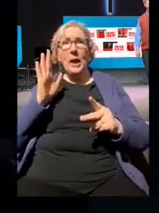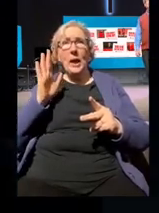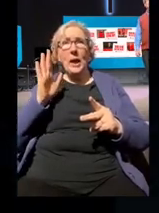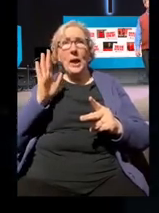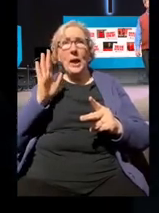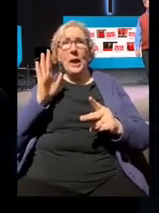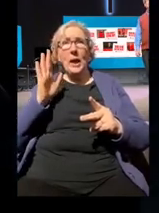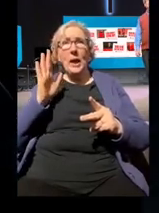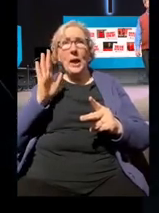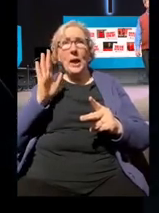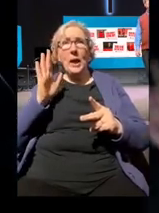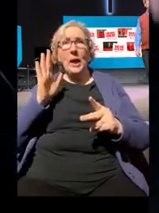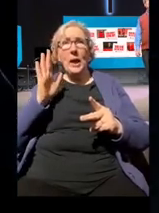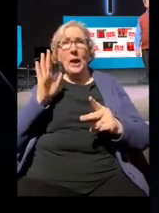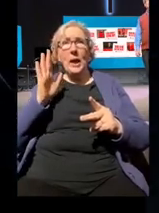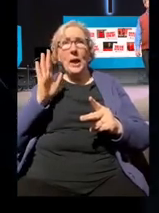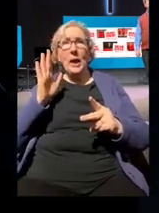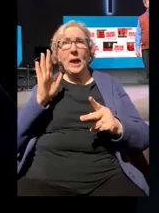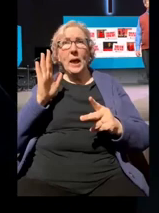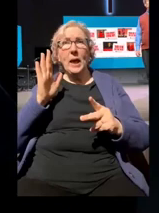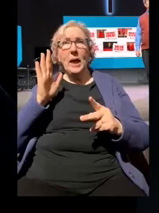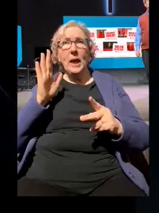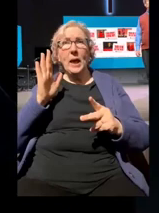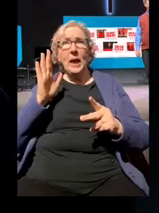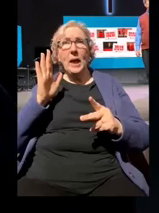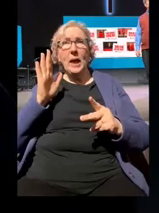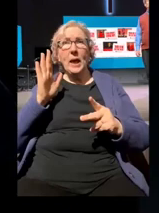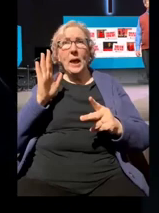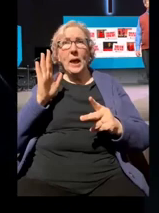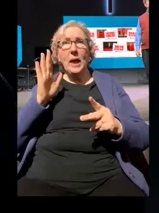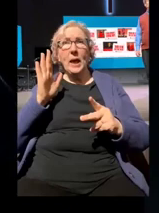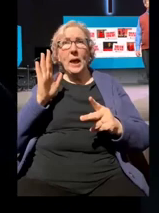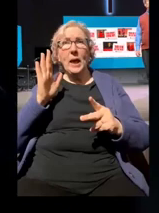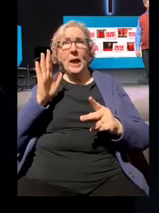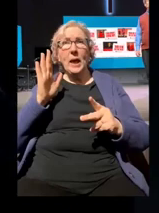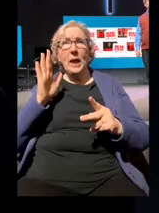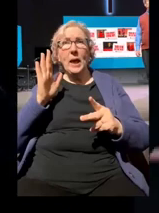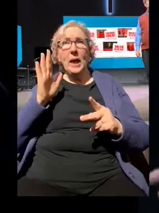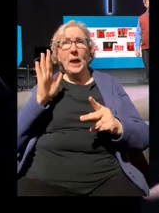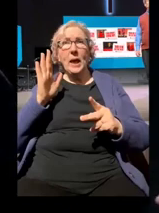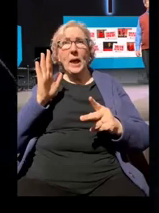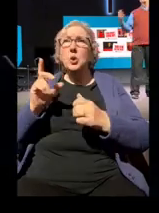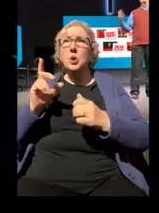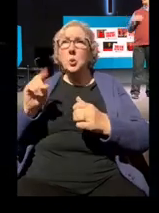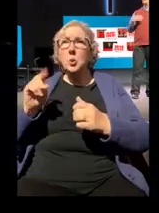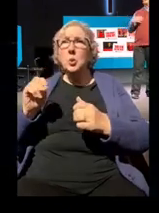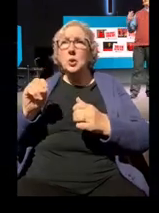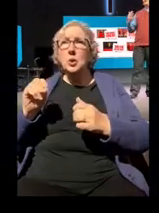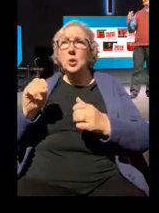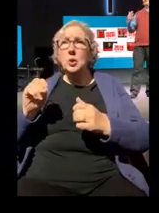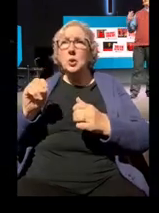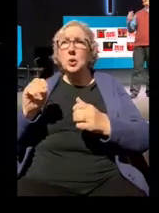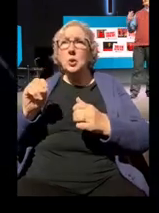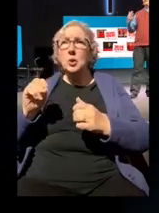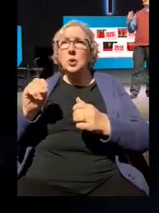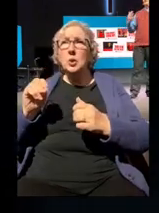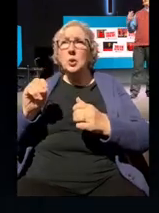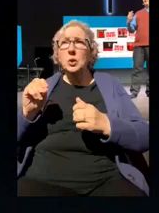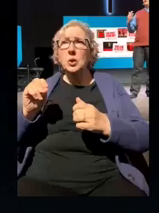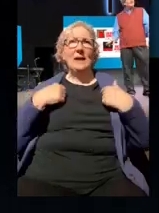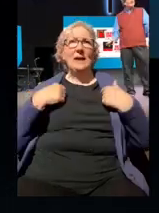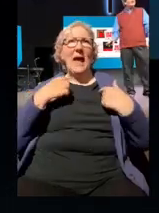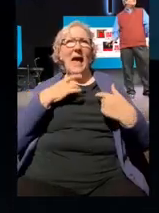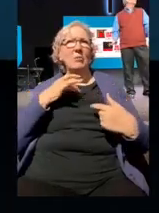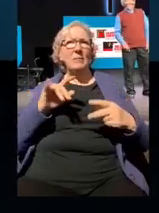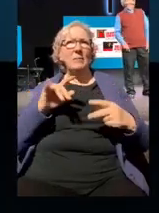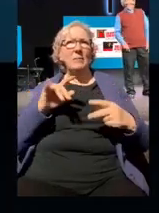run a marathon. And I just have to say, again, kind of deep down in my heart, you know, I really don't like people like that. Something God's